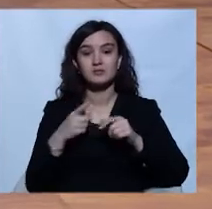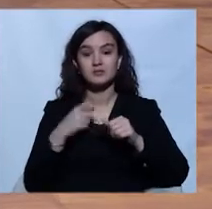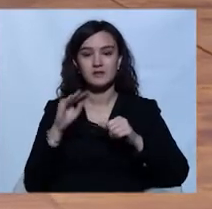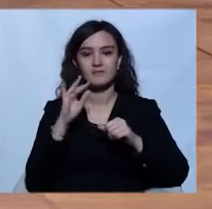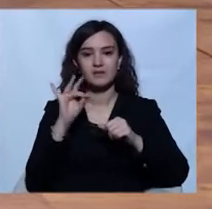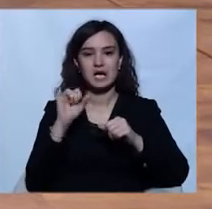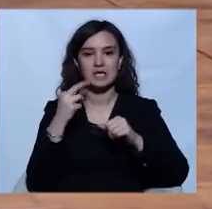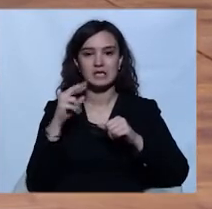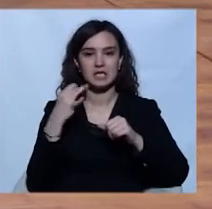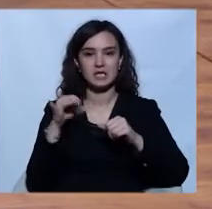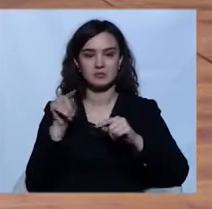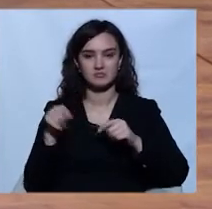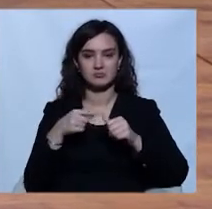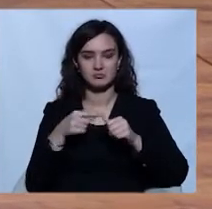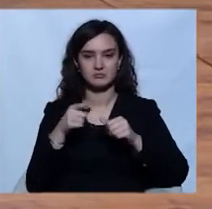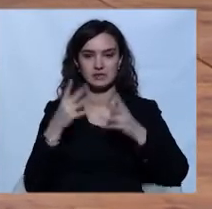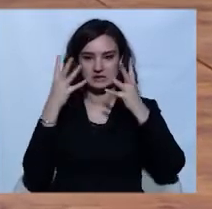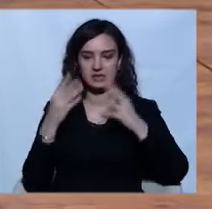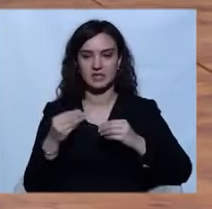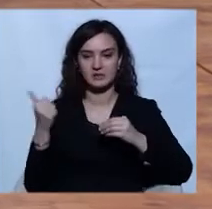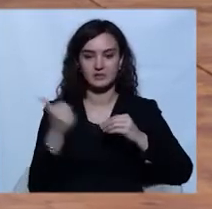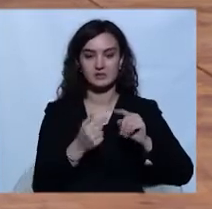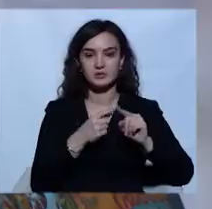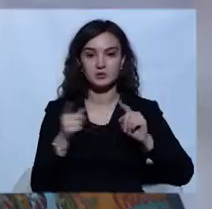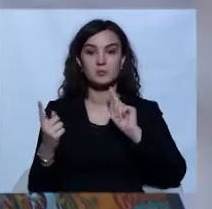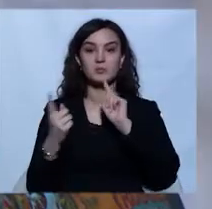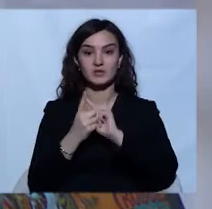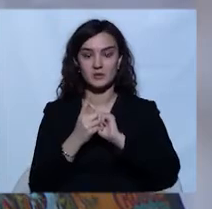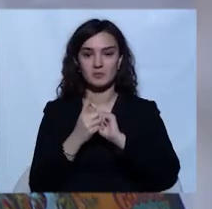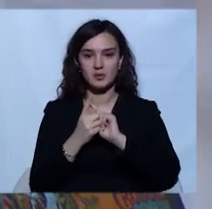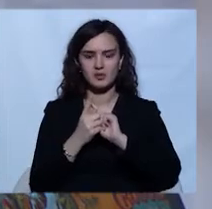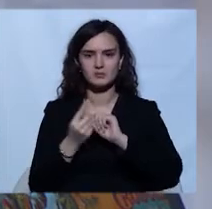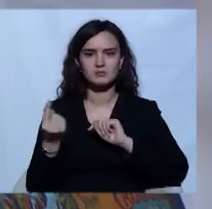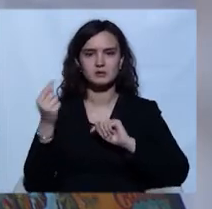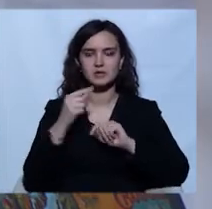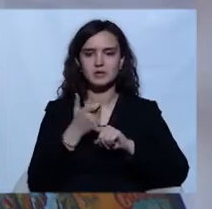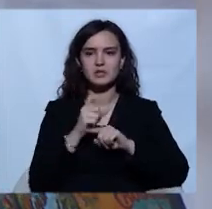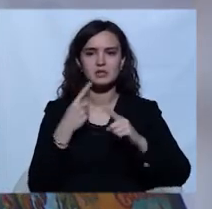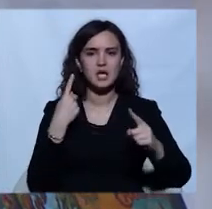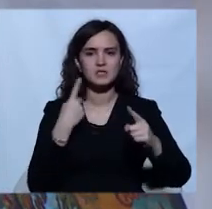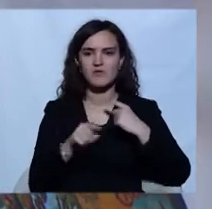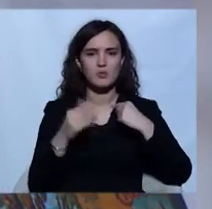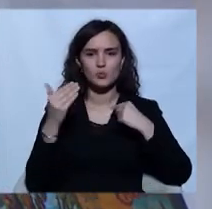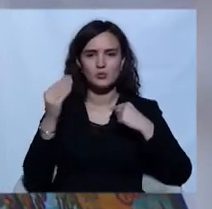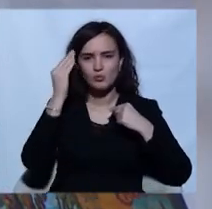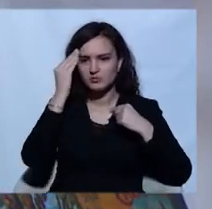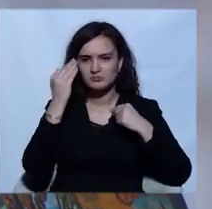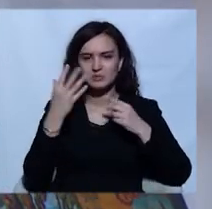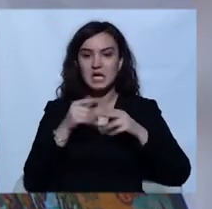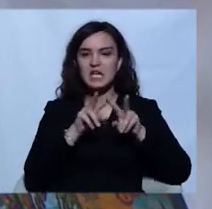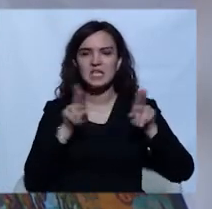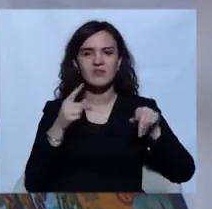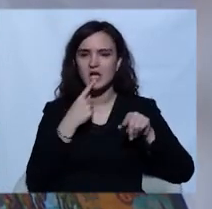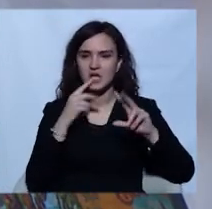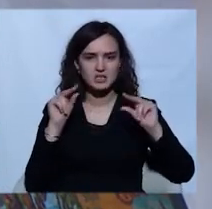Friday, after the day of the week that they meet, come from very different backgrounds and don't speak the same